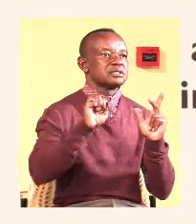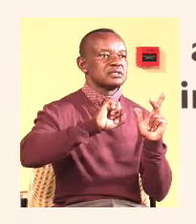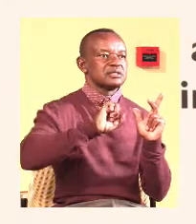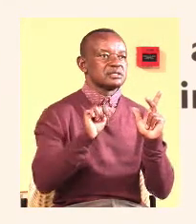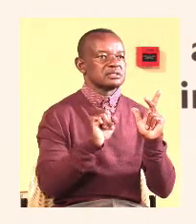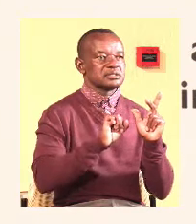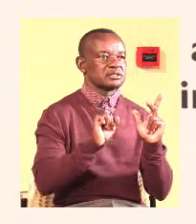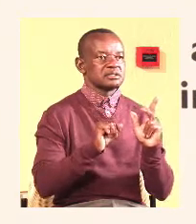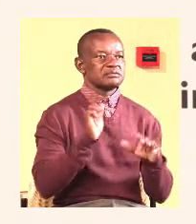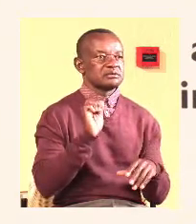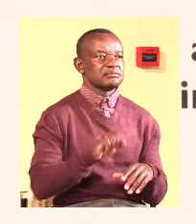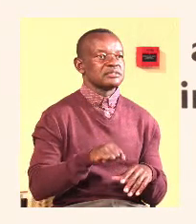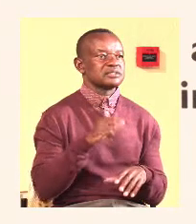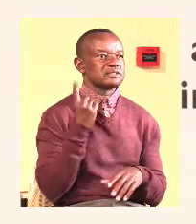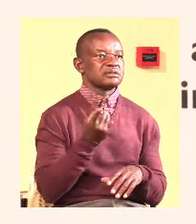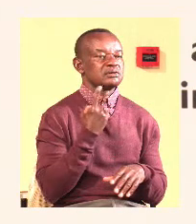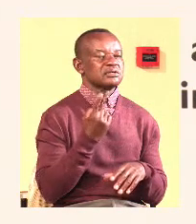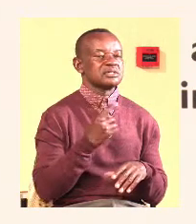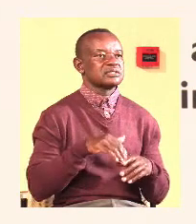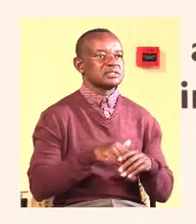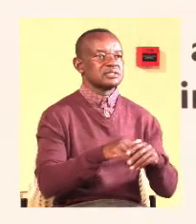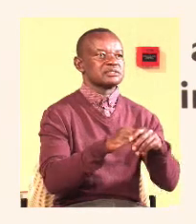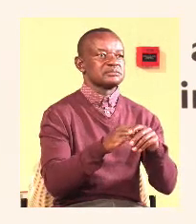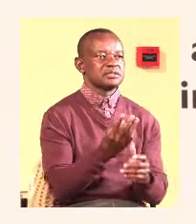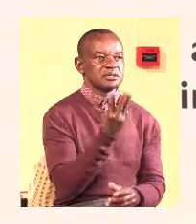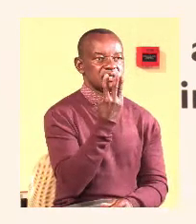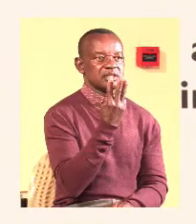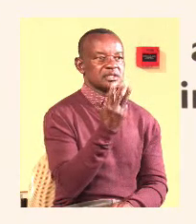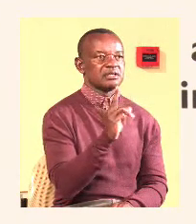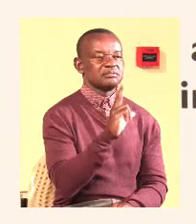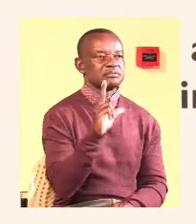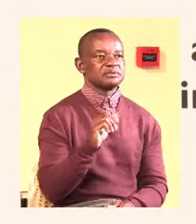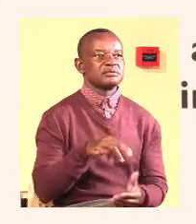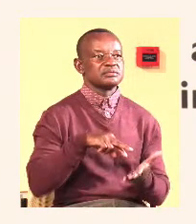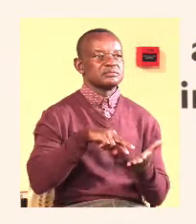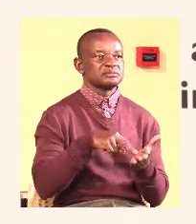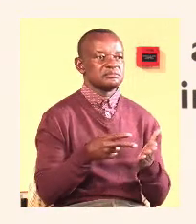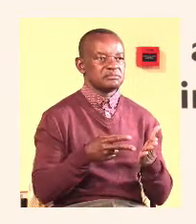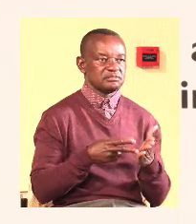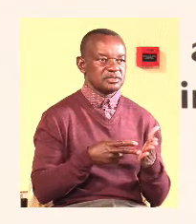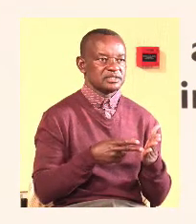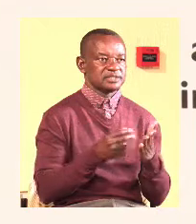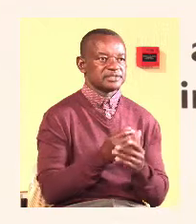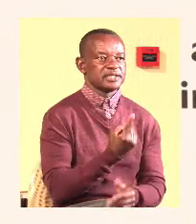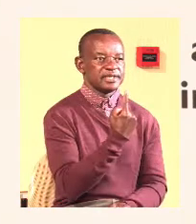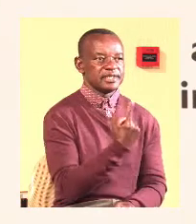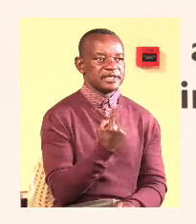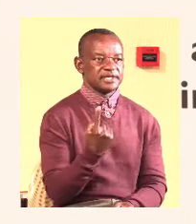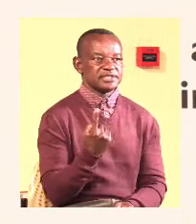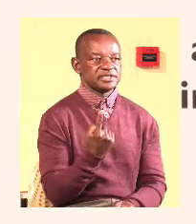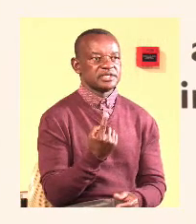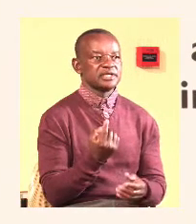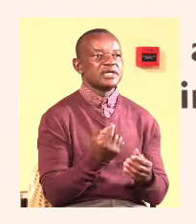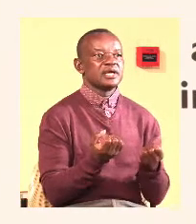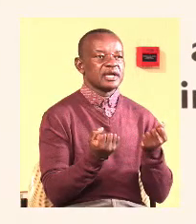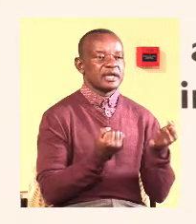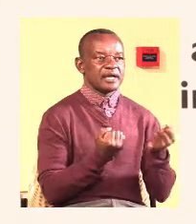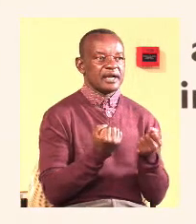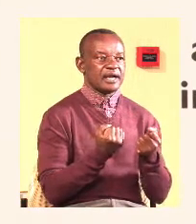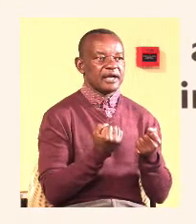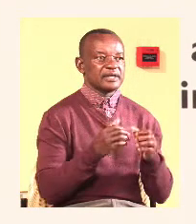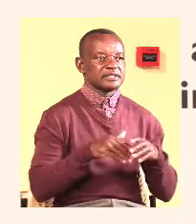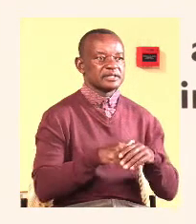3 passengers, if I can put it that way, which means 4 persons per car, which now includes the driver. That is